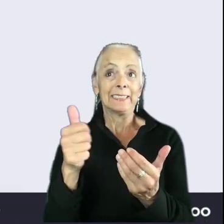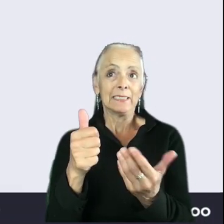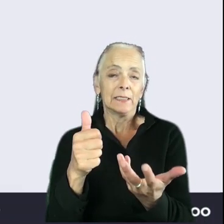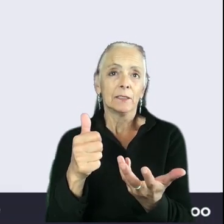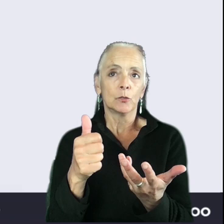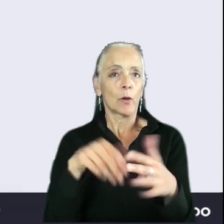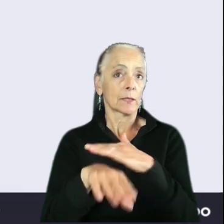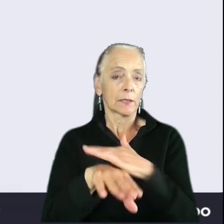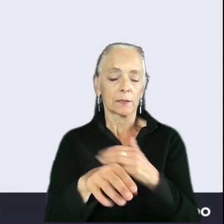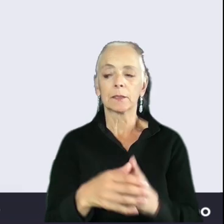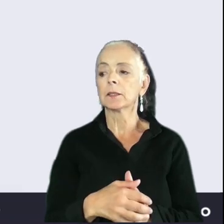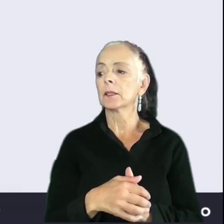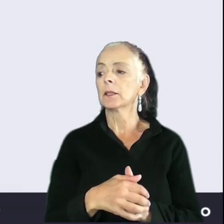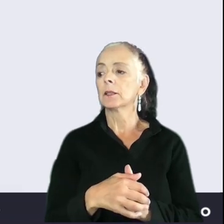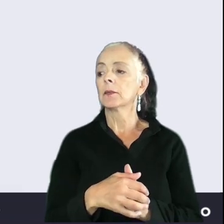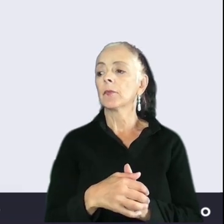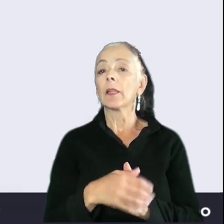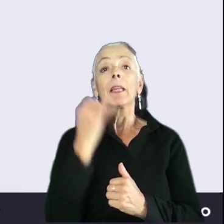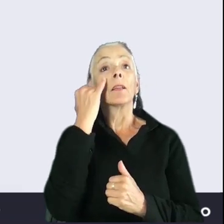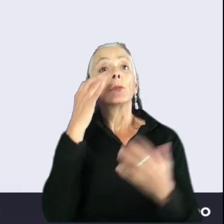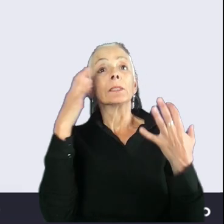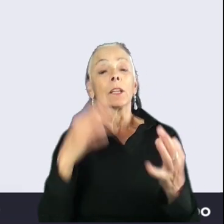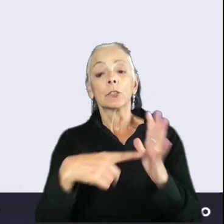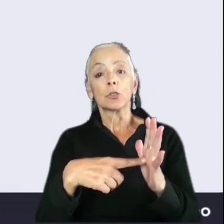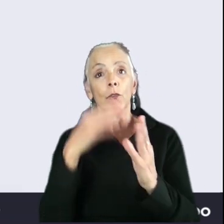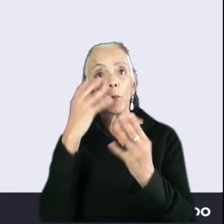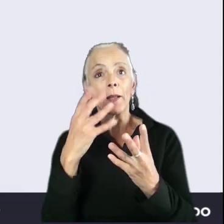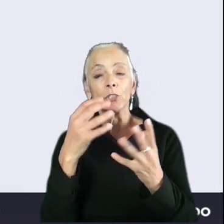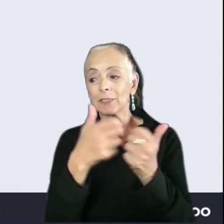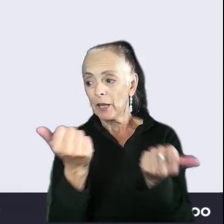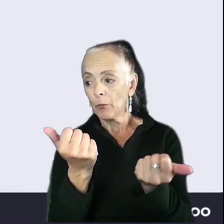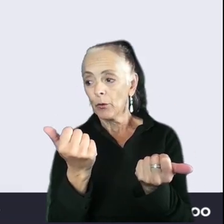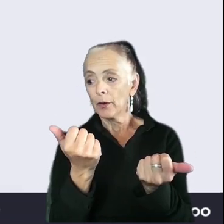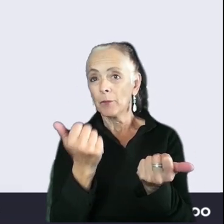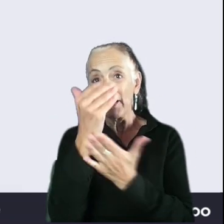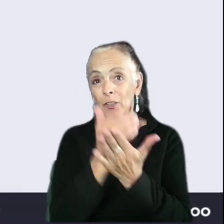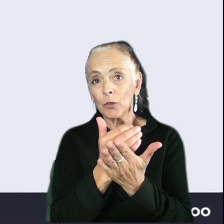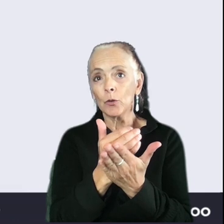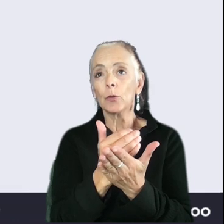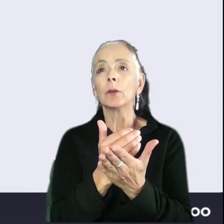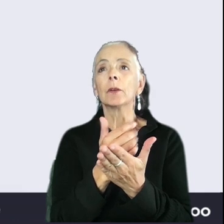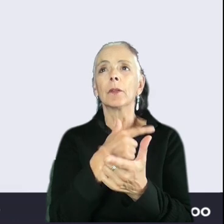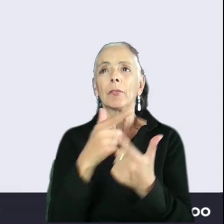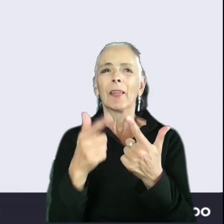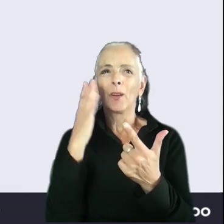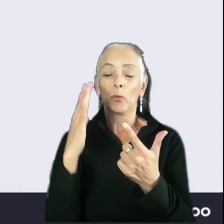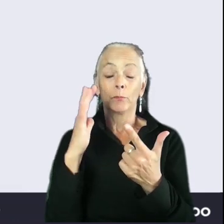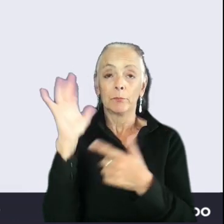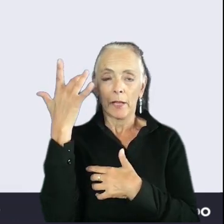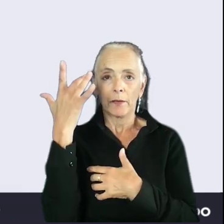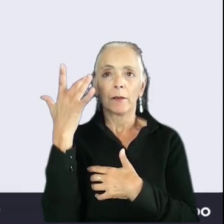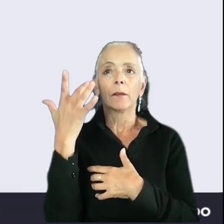access. So if we decided to show this information in a separate menu where they would have to go back constantly, it would have been a real pain for them